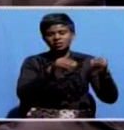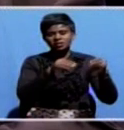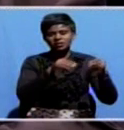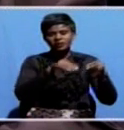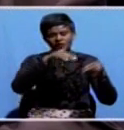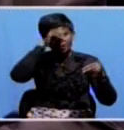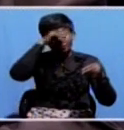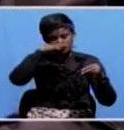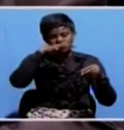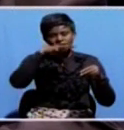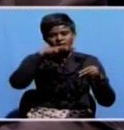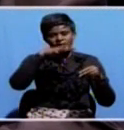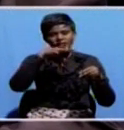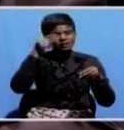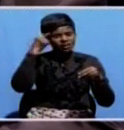to remove